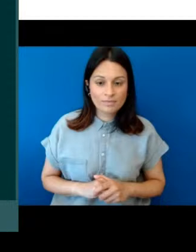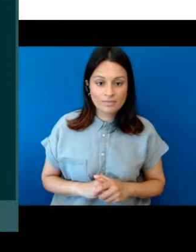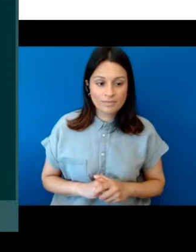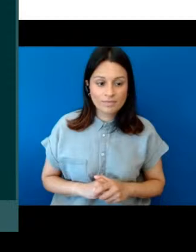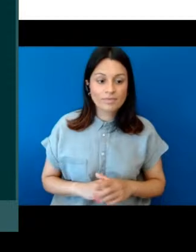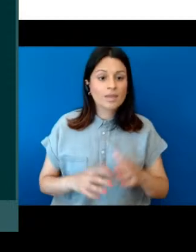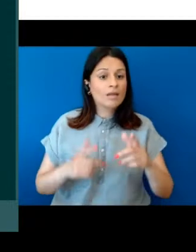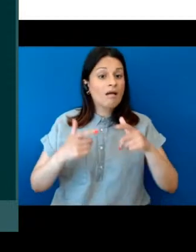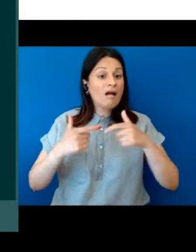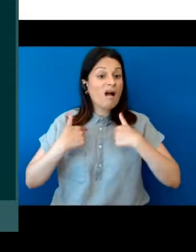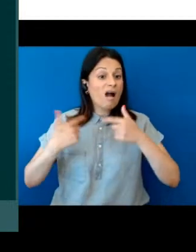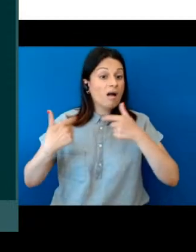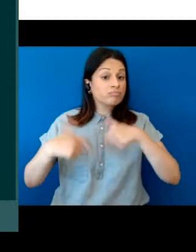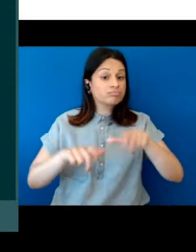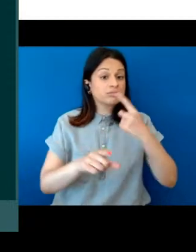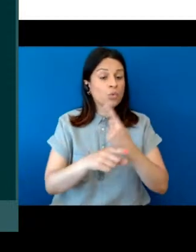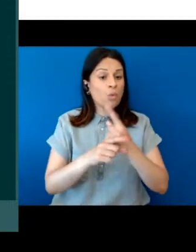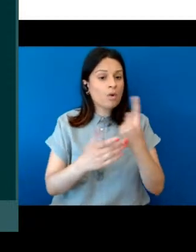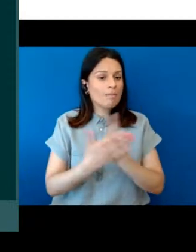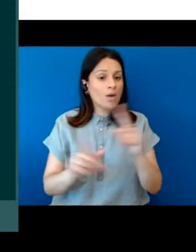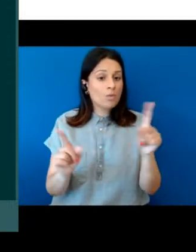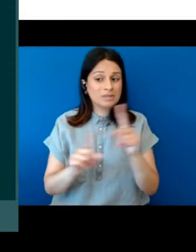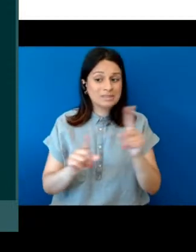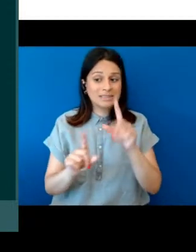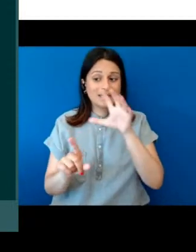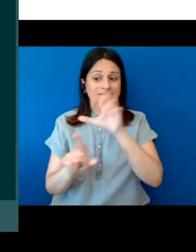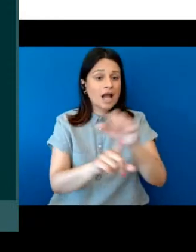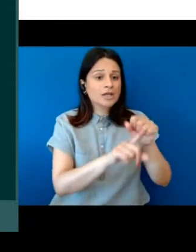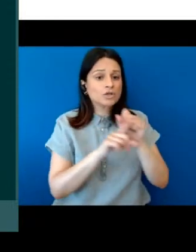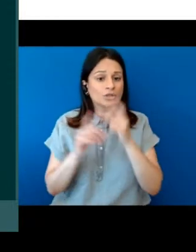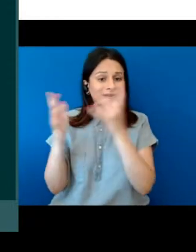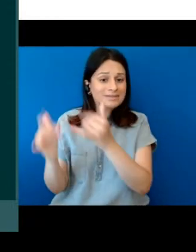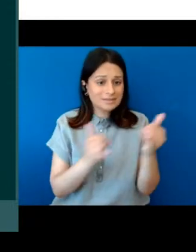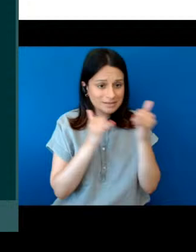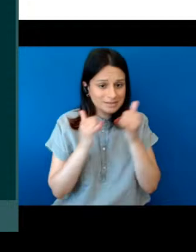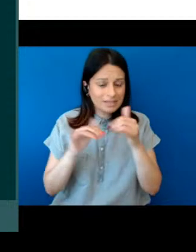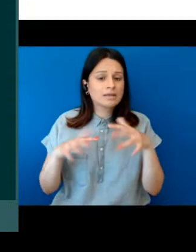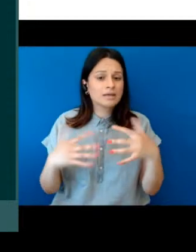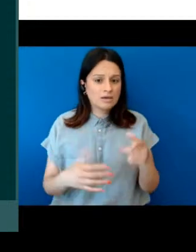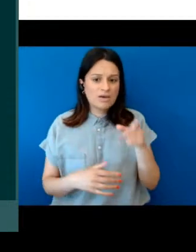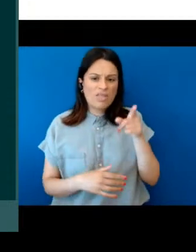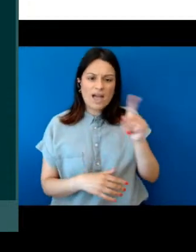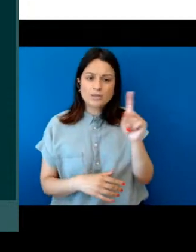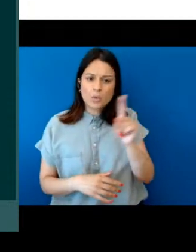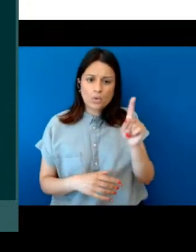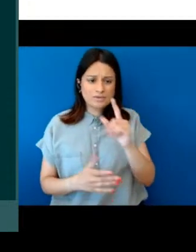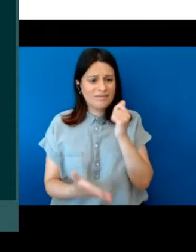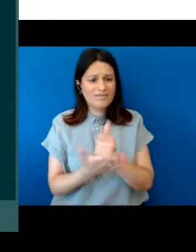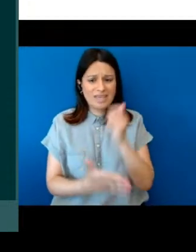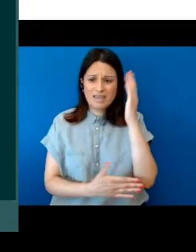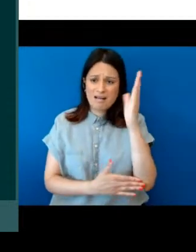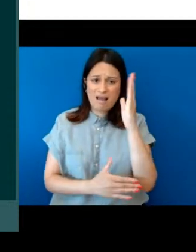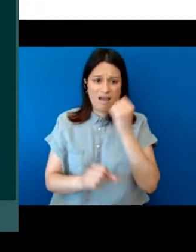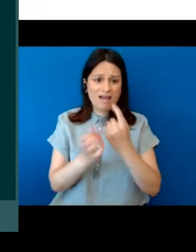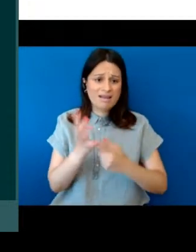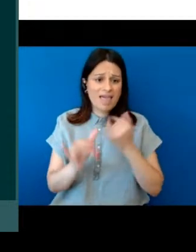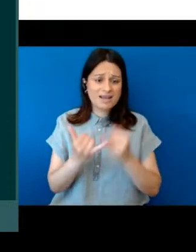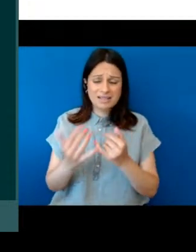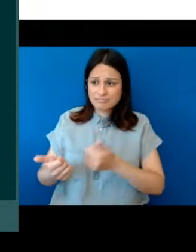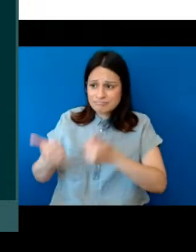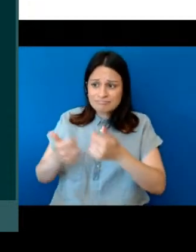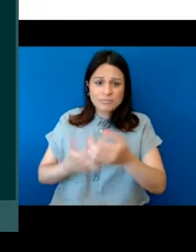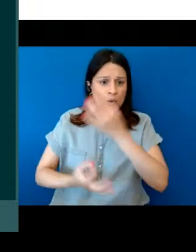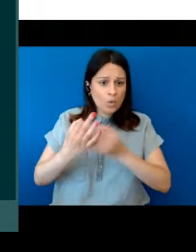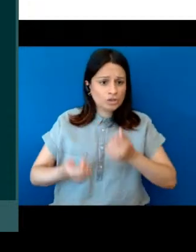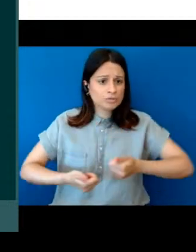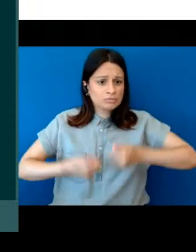about diagnostic testing, and that was an excellent talk and some good questions there. So hopefully